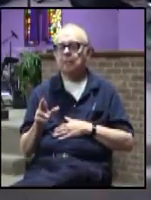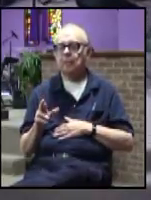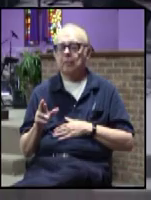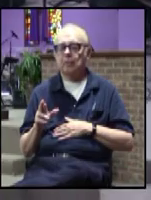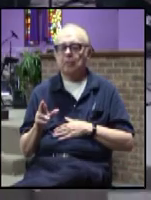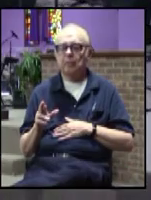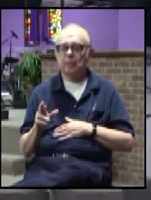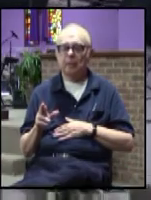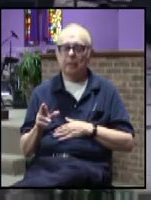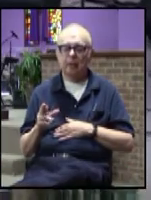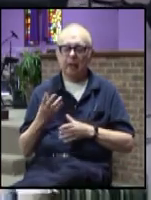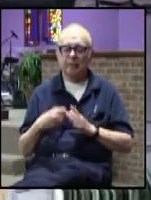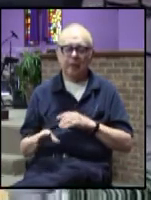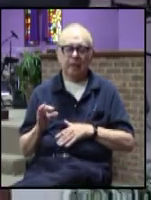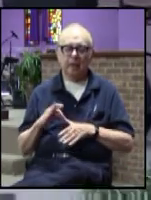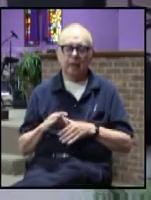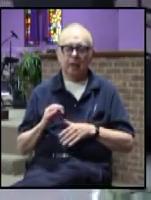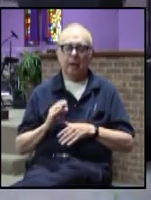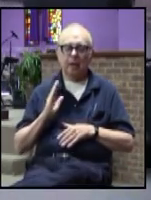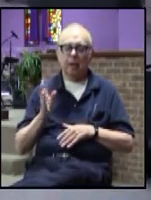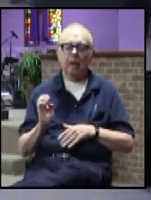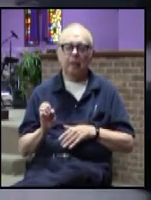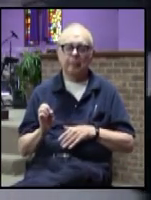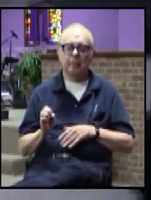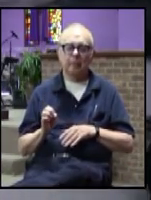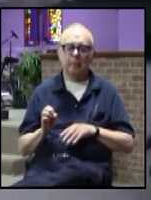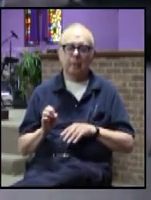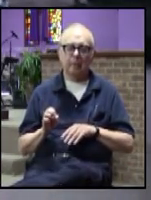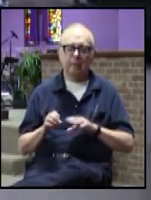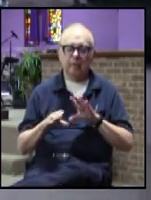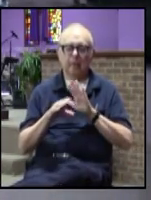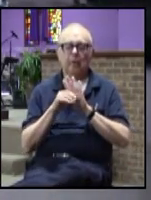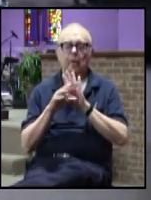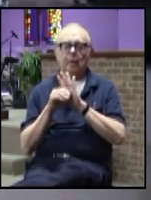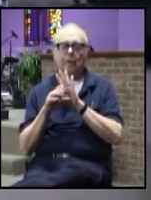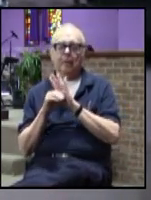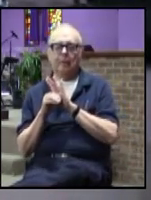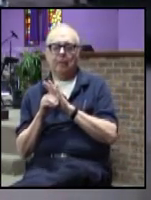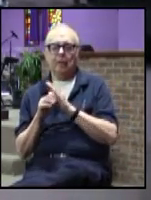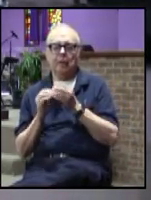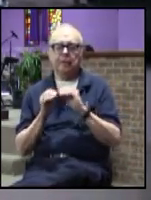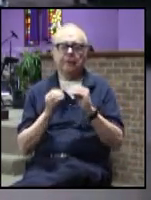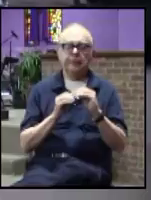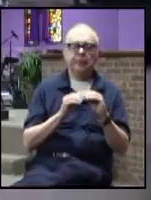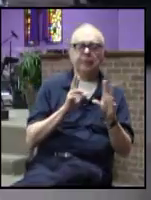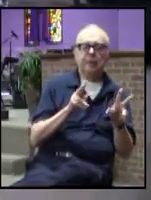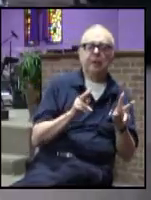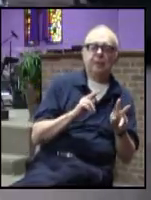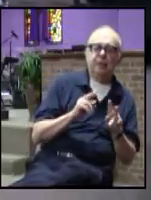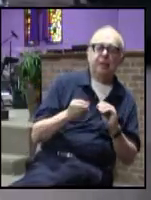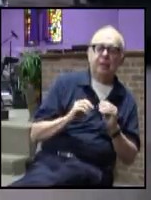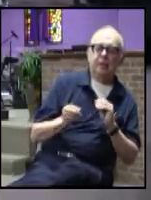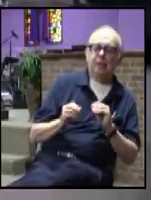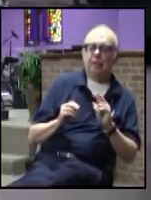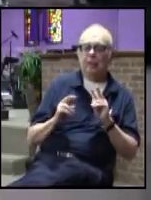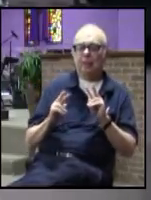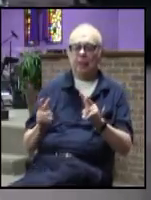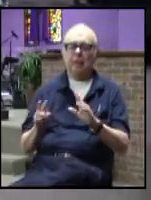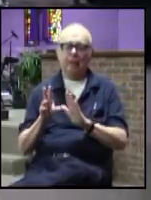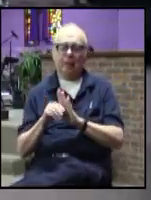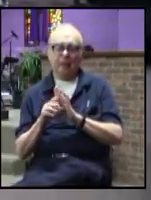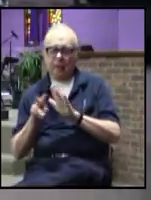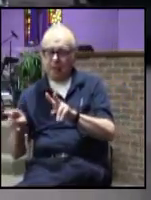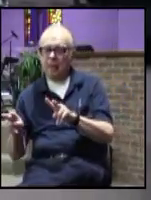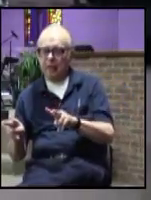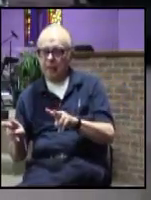car and it runs out, that there's going to be a camera on channel 5 or channel 9 or channel 2 or 12 or whatever, and they're going to